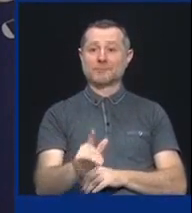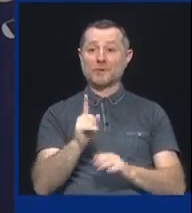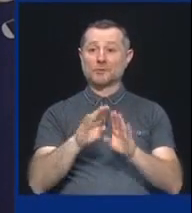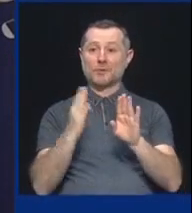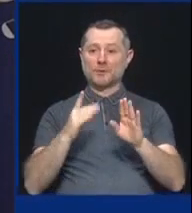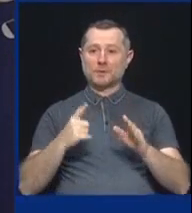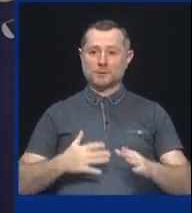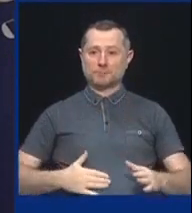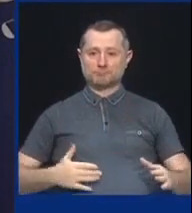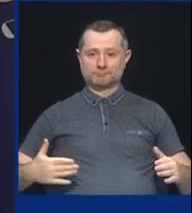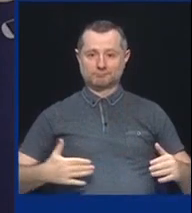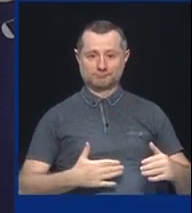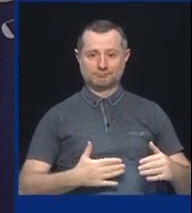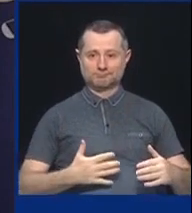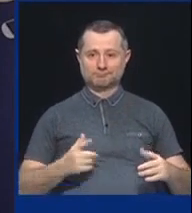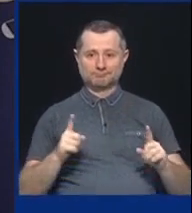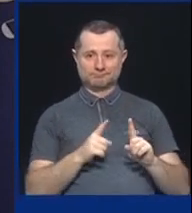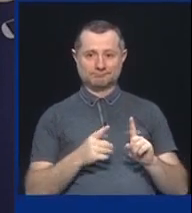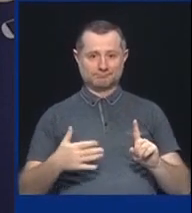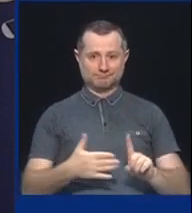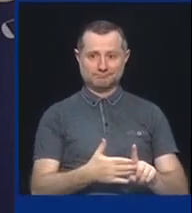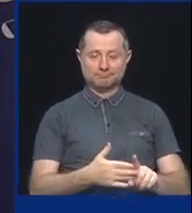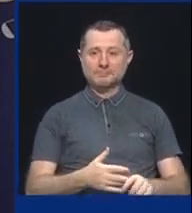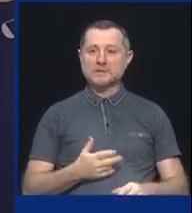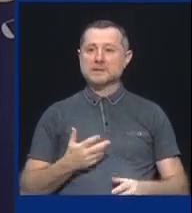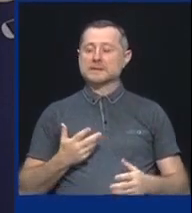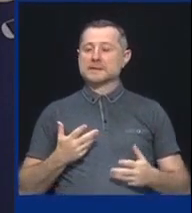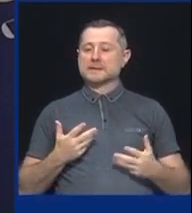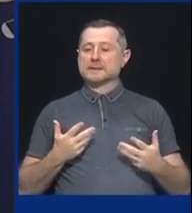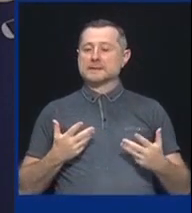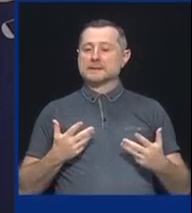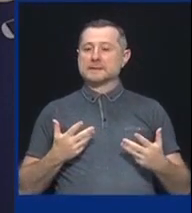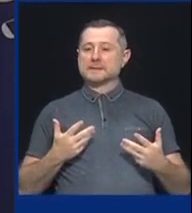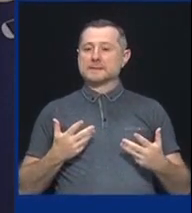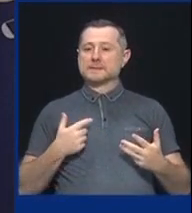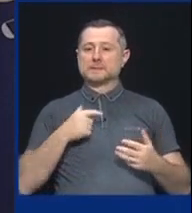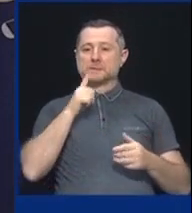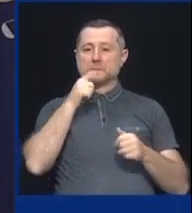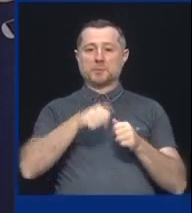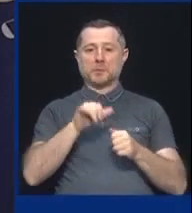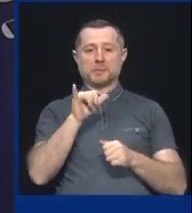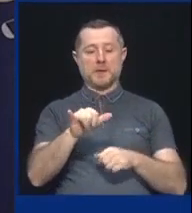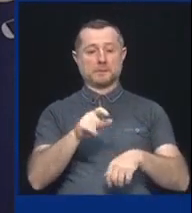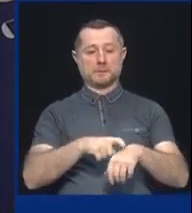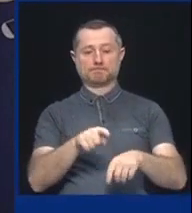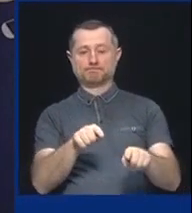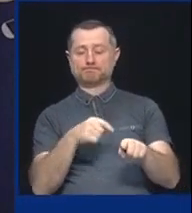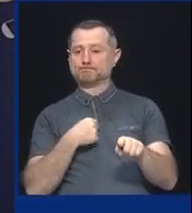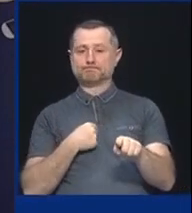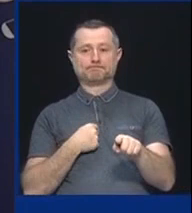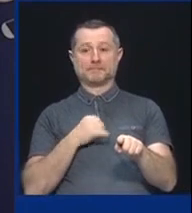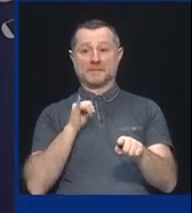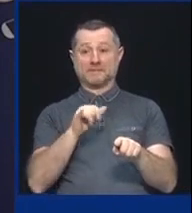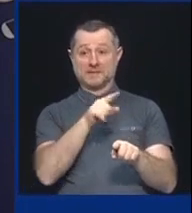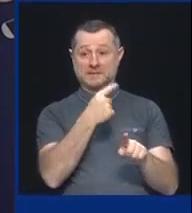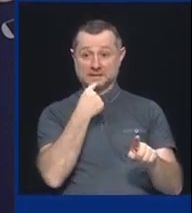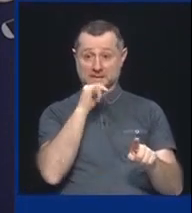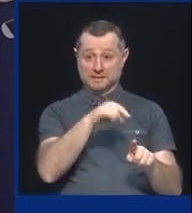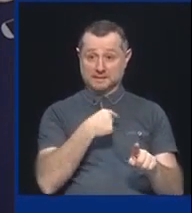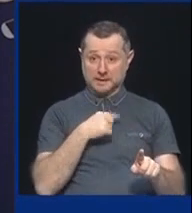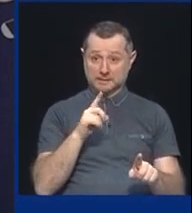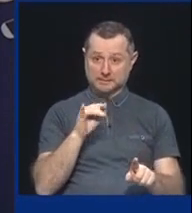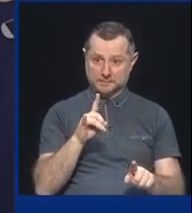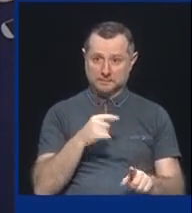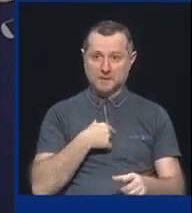stomach. Now, I don't recall doing it, but if she said I did it, I believe